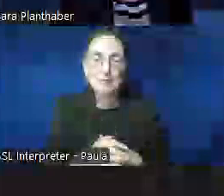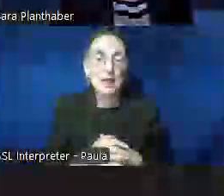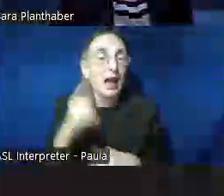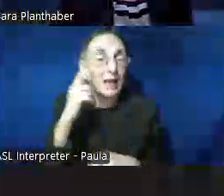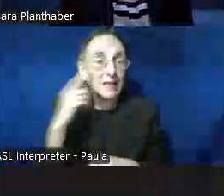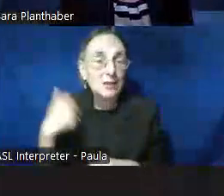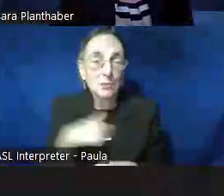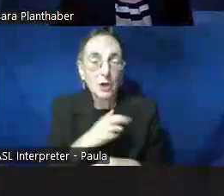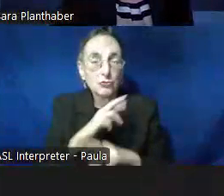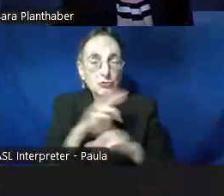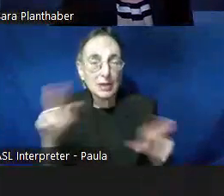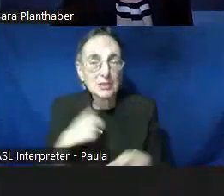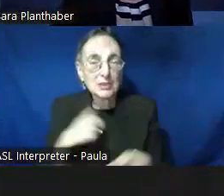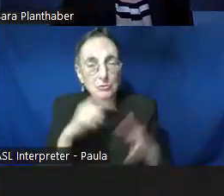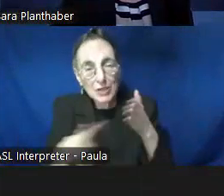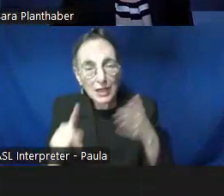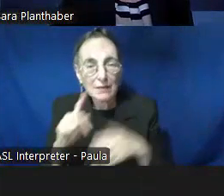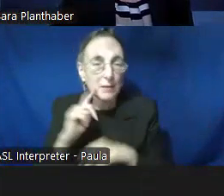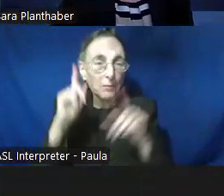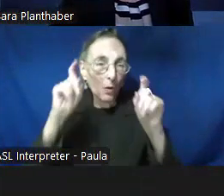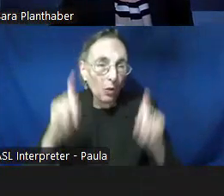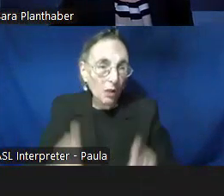poll results.